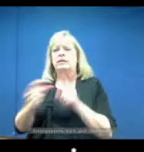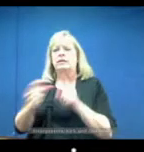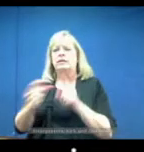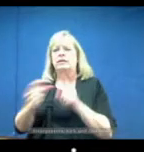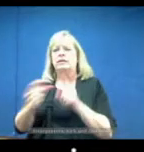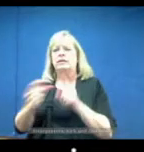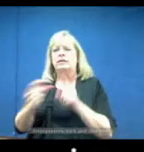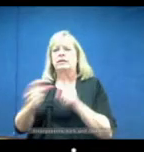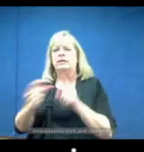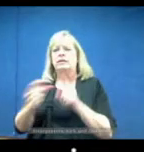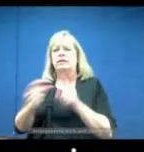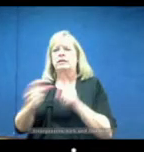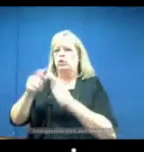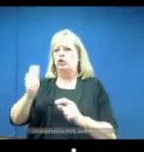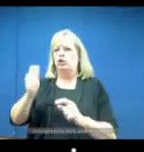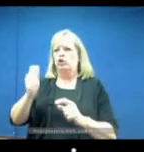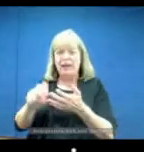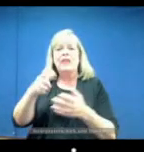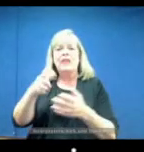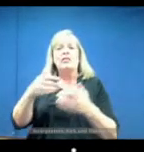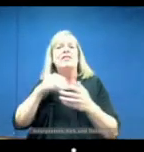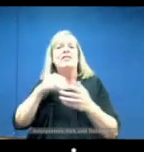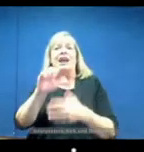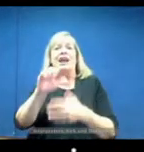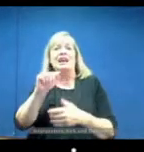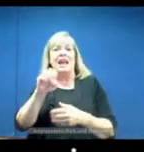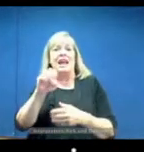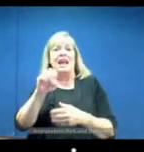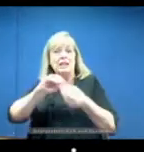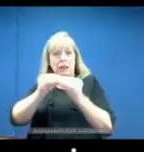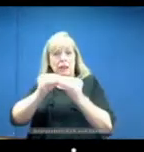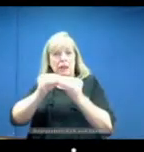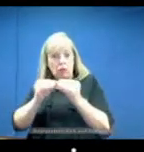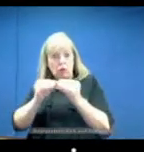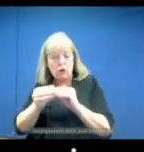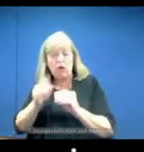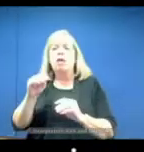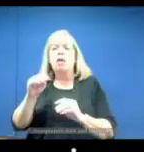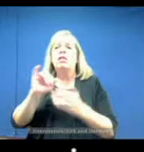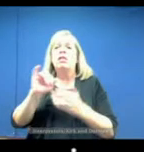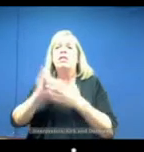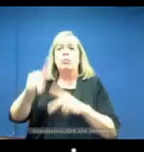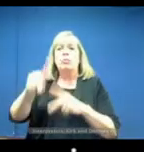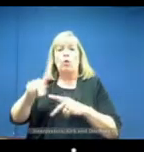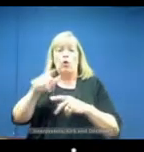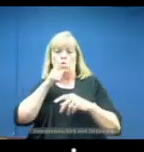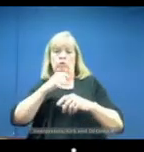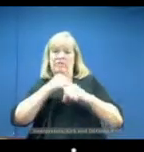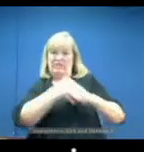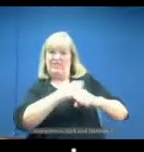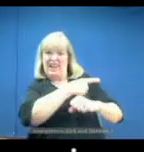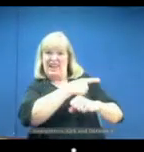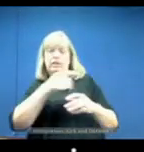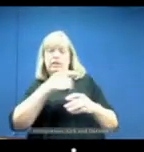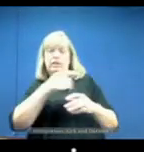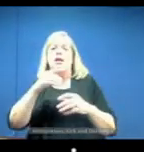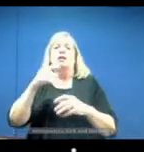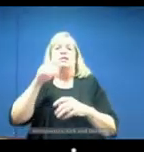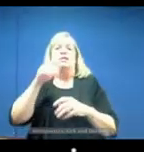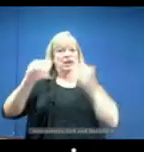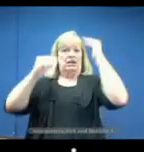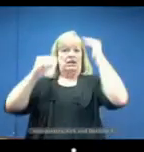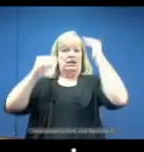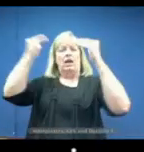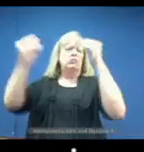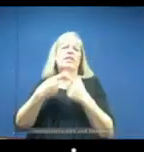if the defendant is an adult, then you can get the case file from the clerk's office, regardless